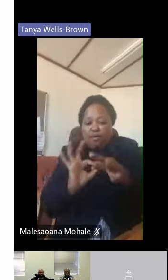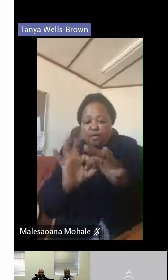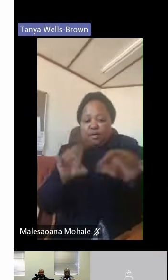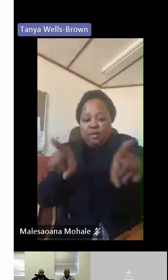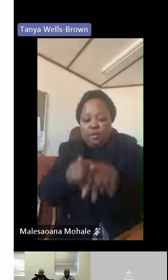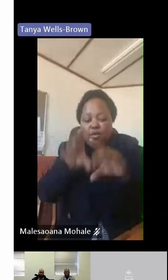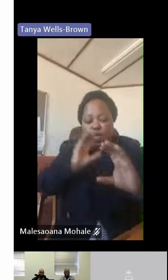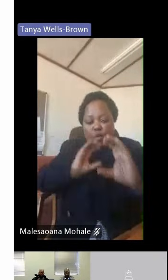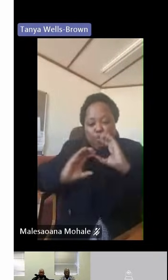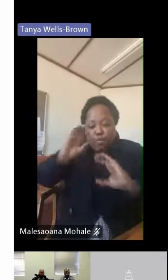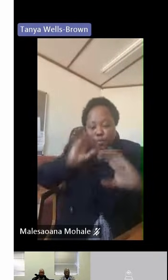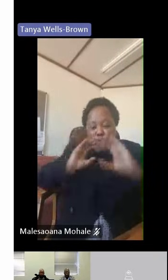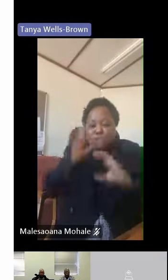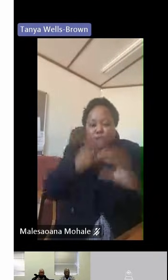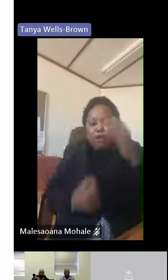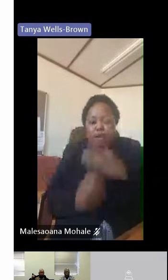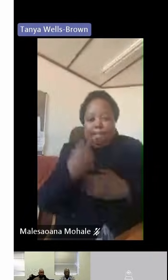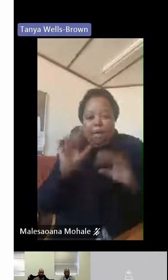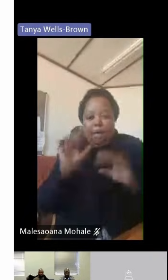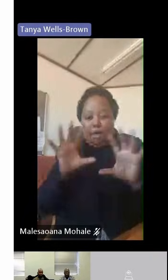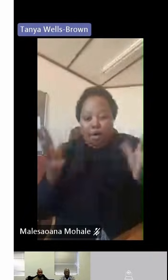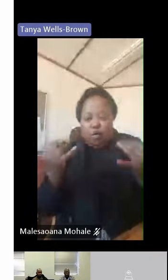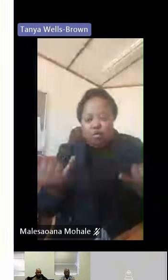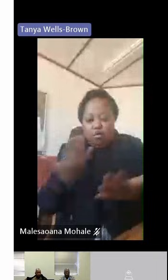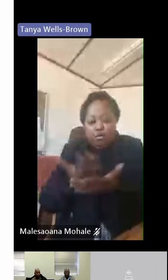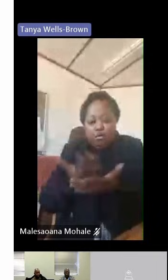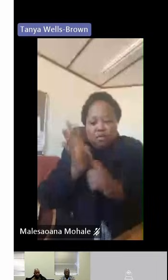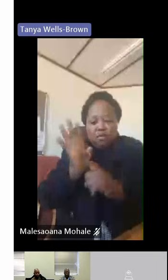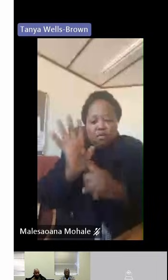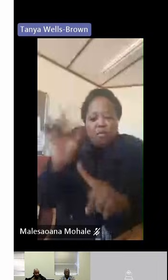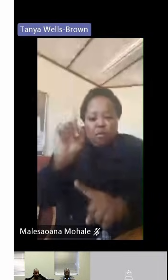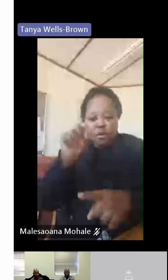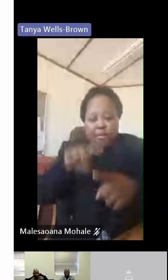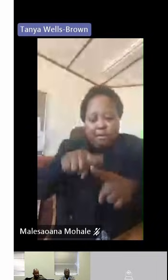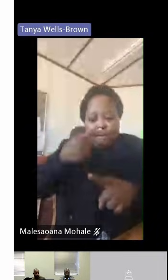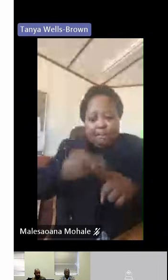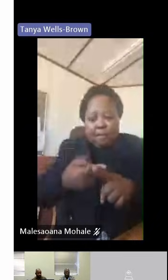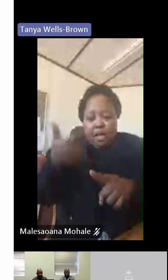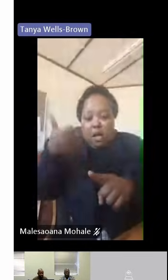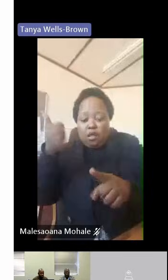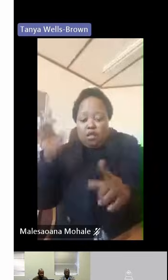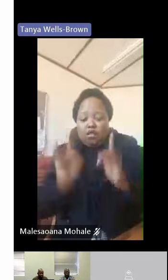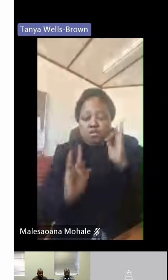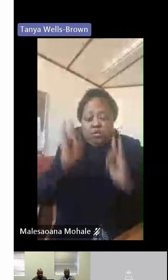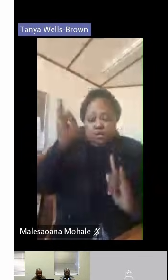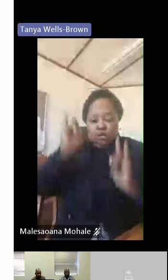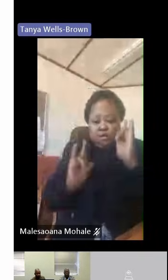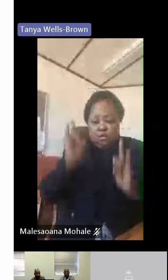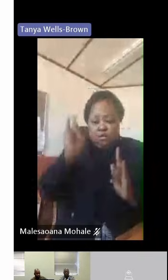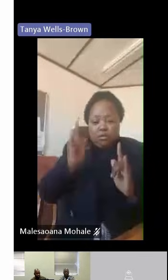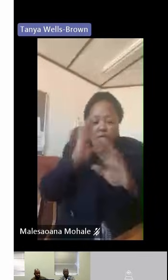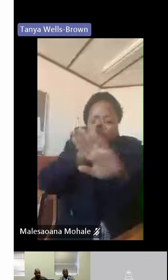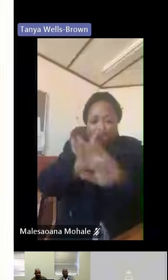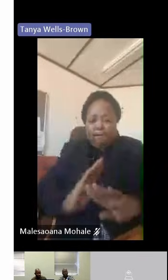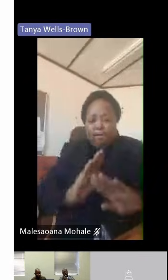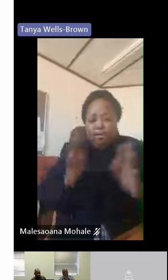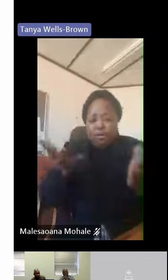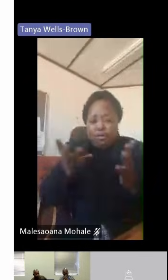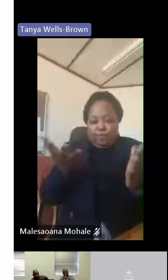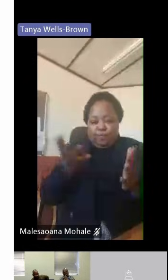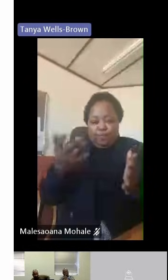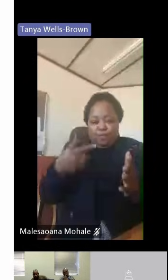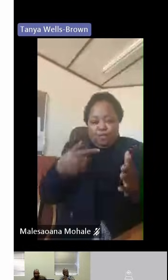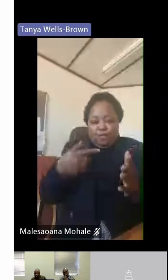happened. I've just given one example here. In other districts, the police and gender and child protection units were